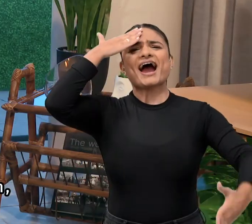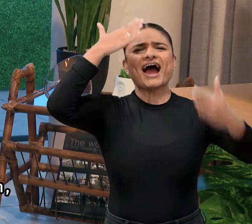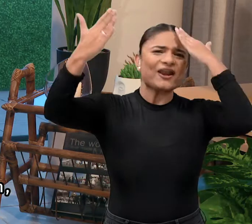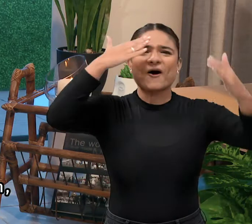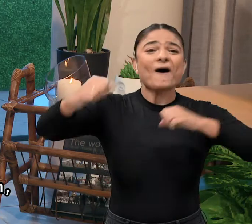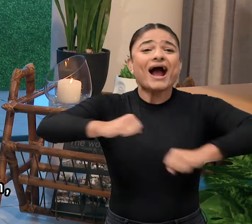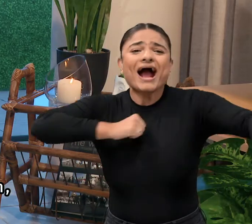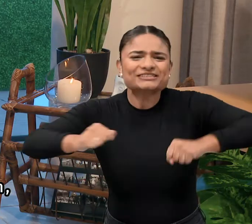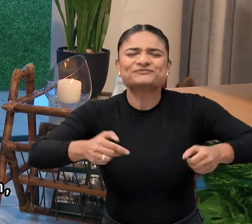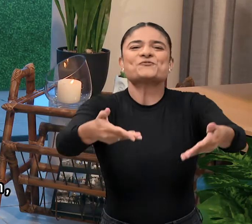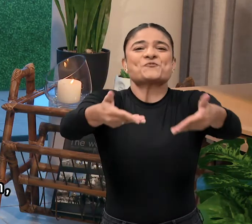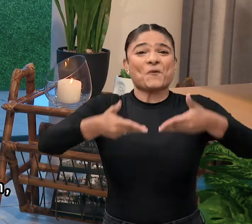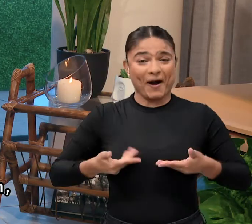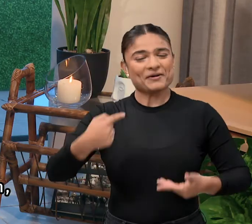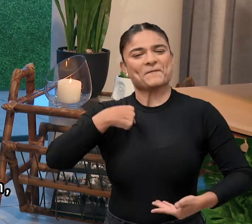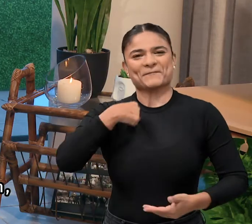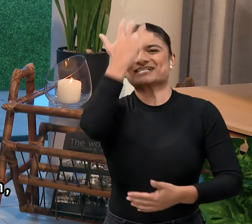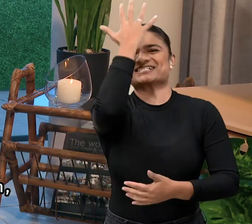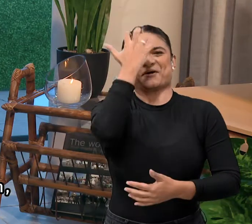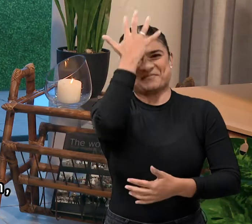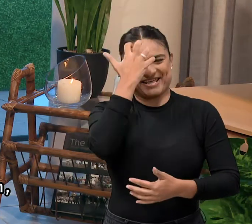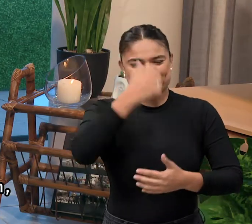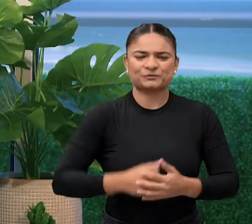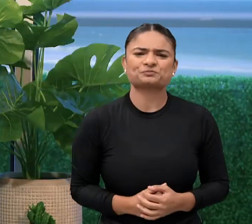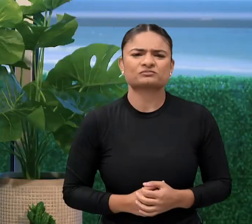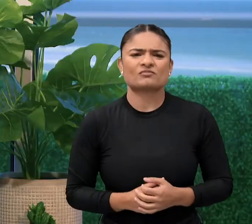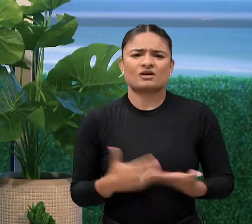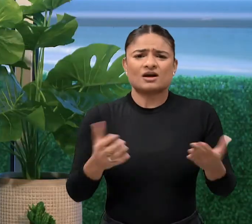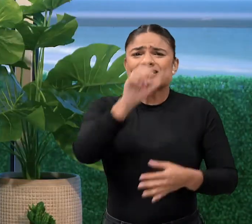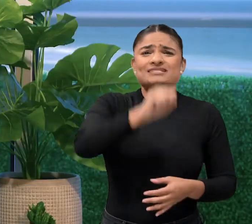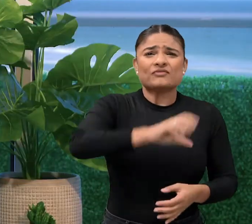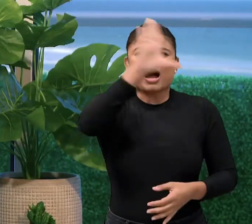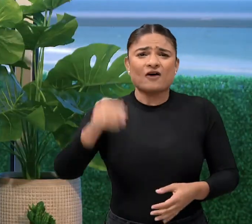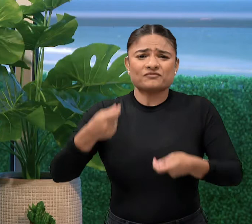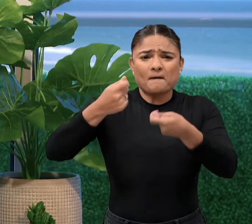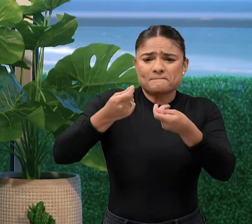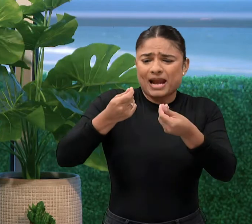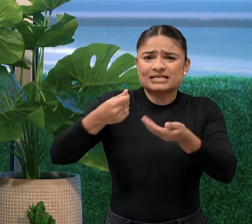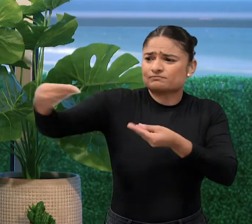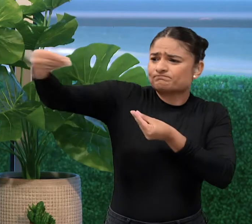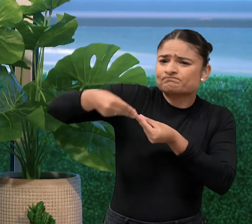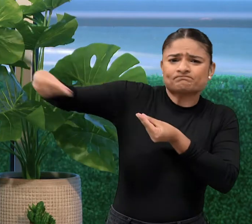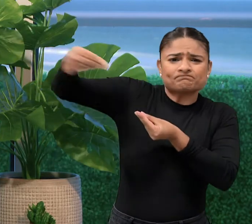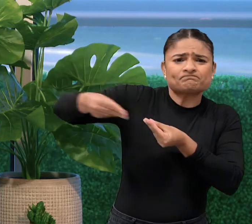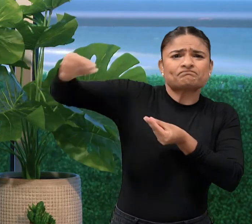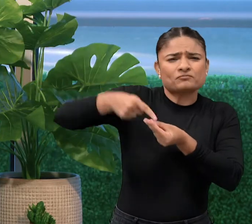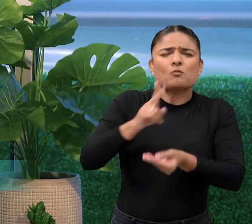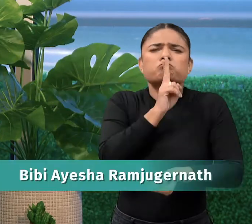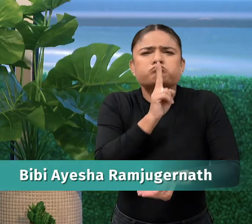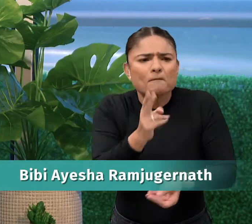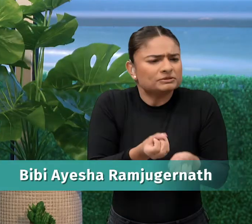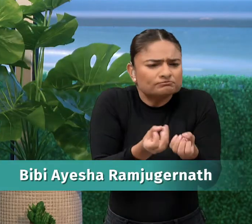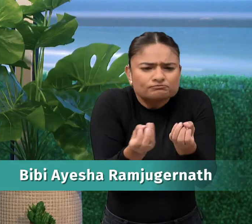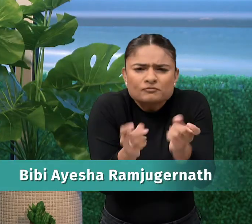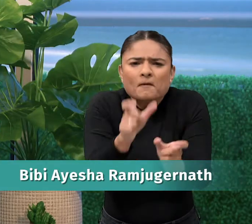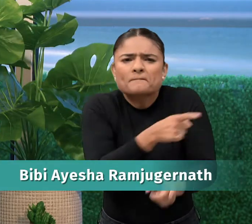Hello and welcome to Activated with me, your host, Taryn Tomlinson. South Africa's compensation funds promise to provide protection